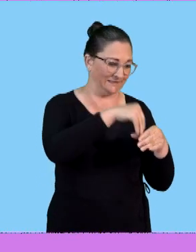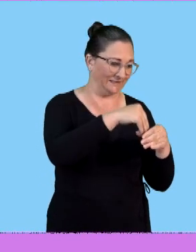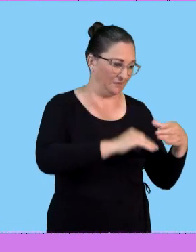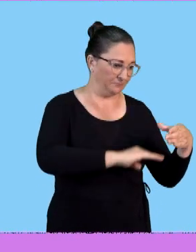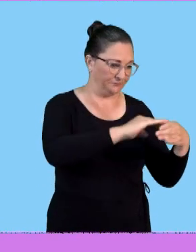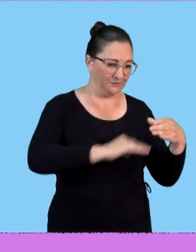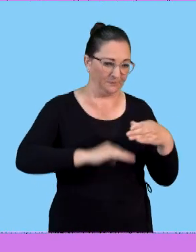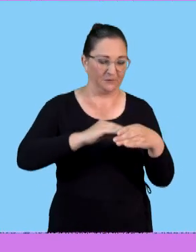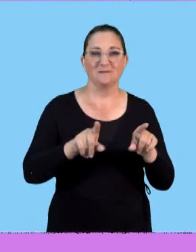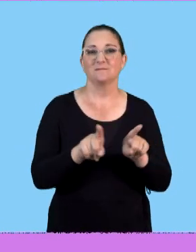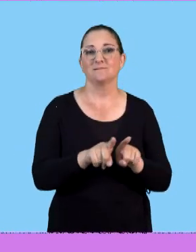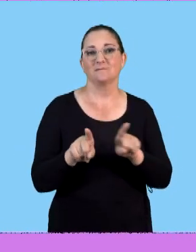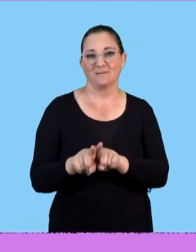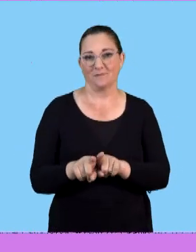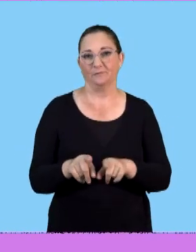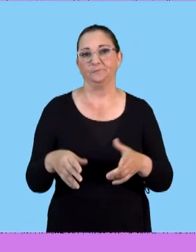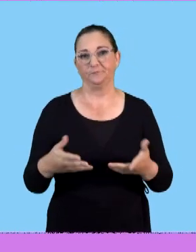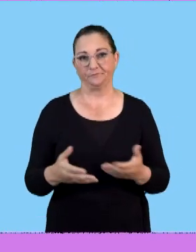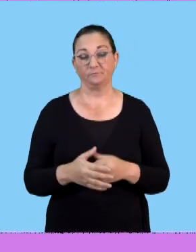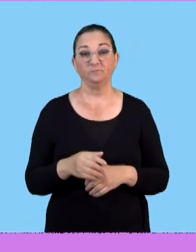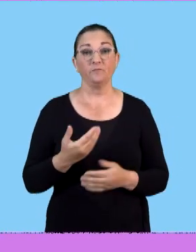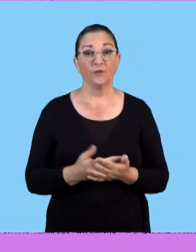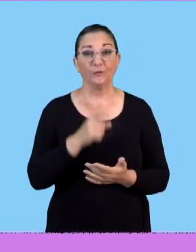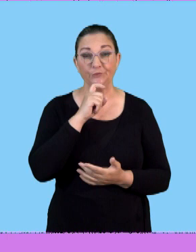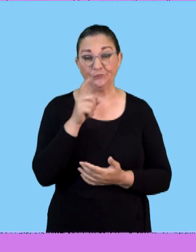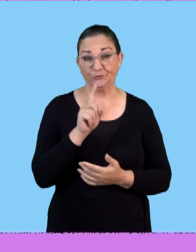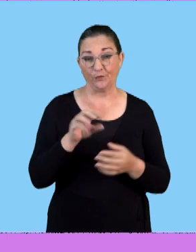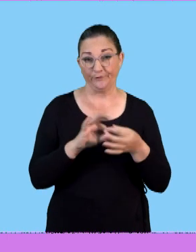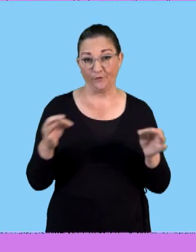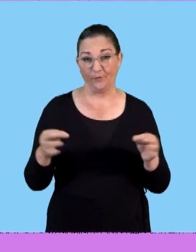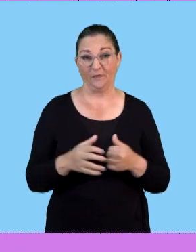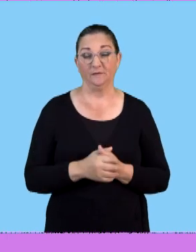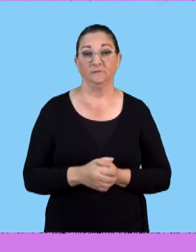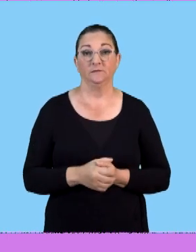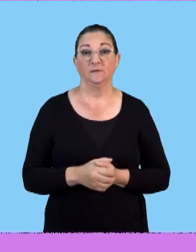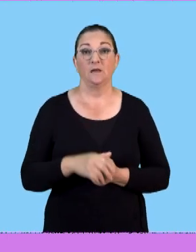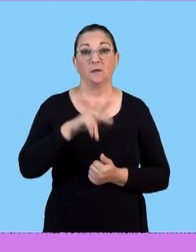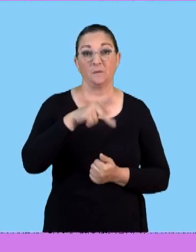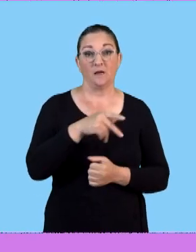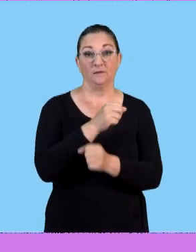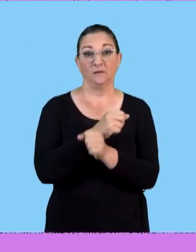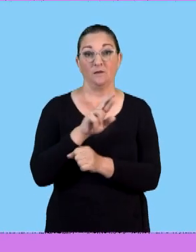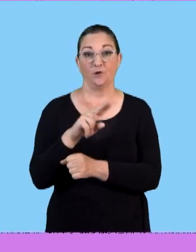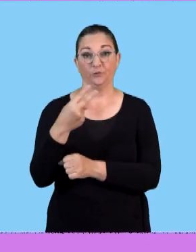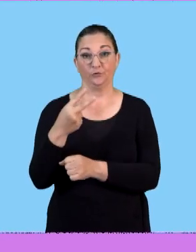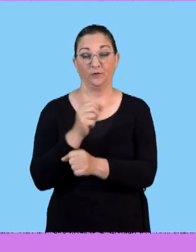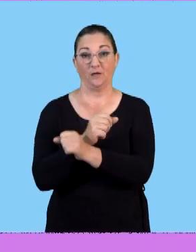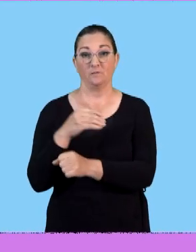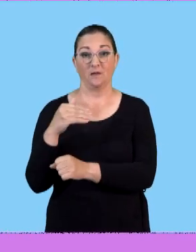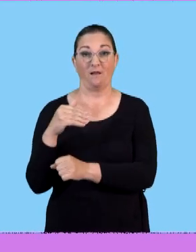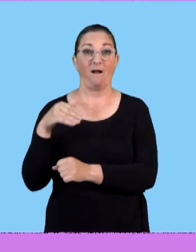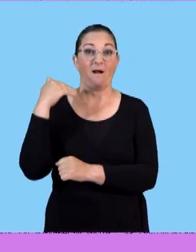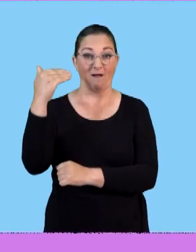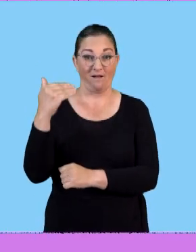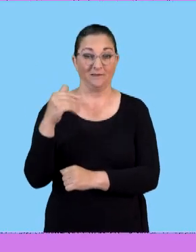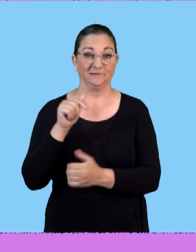be exactly the same. Then also, we may use the following formula, pi times radius squared times height,